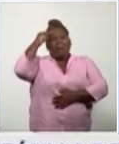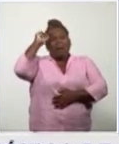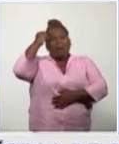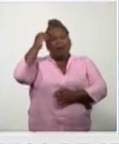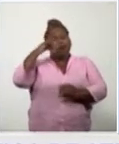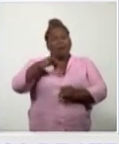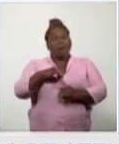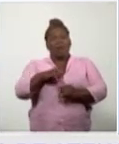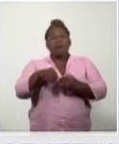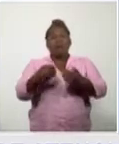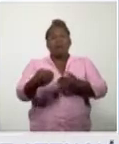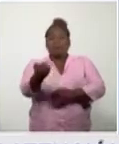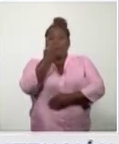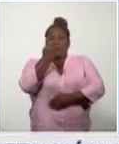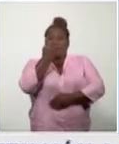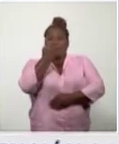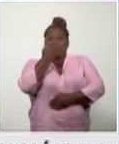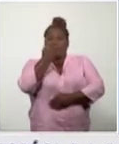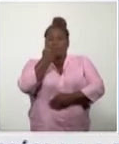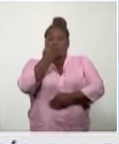malnutrition.